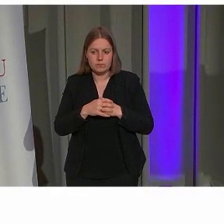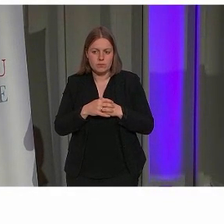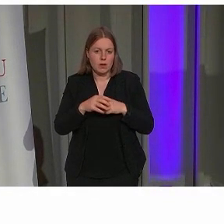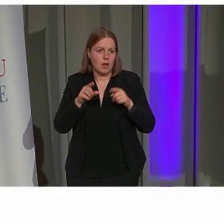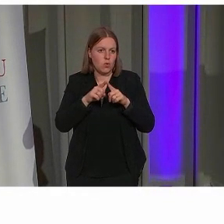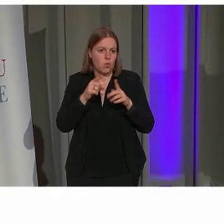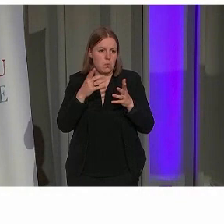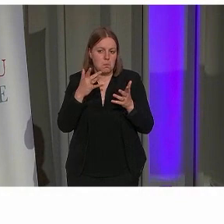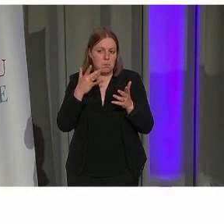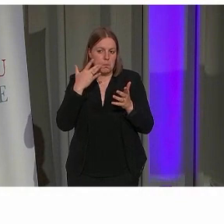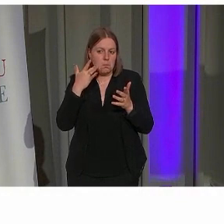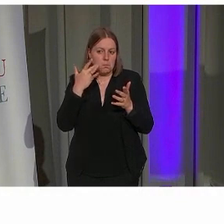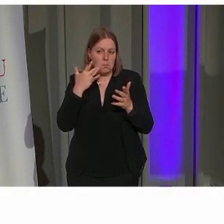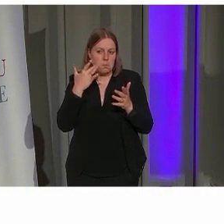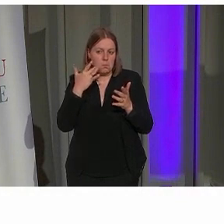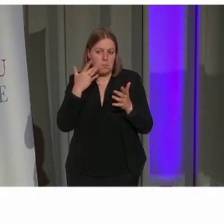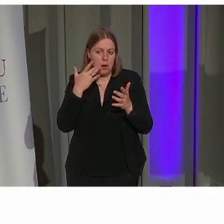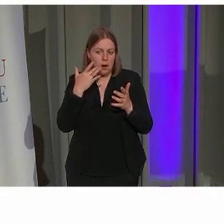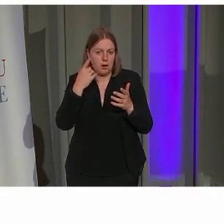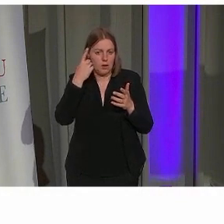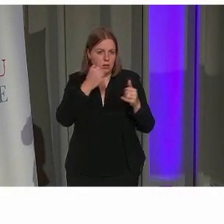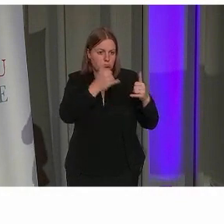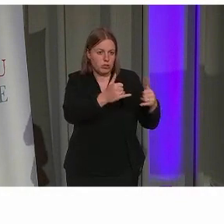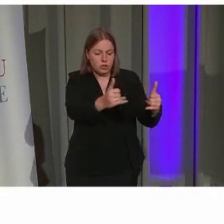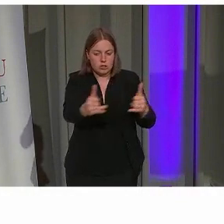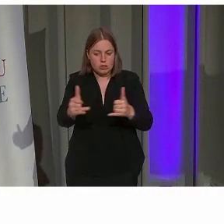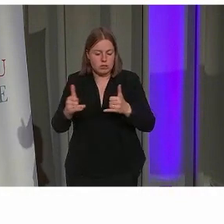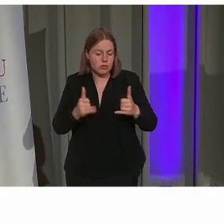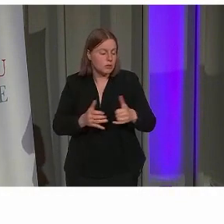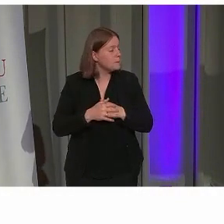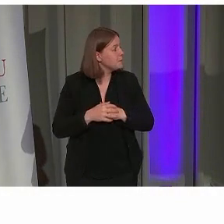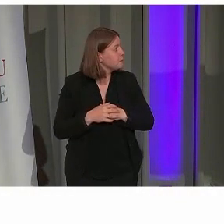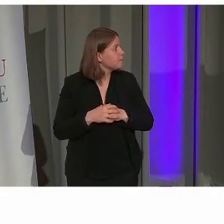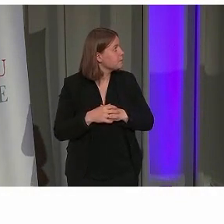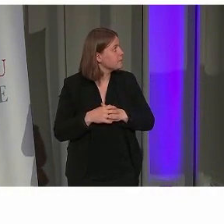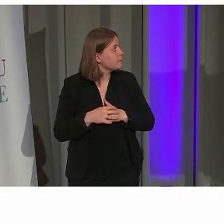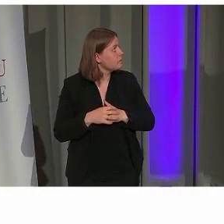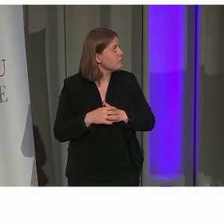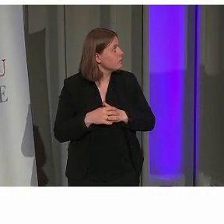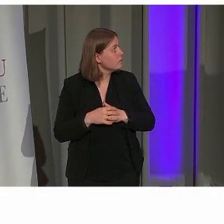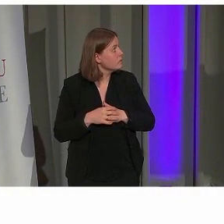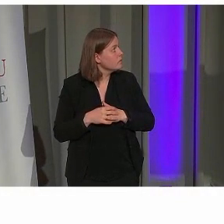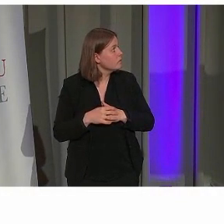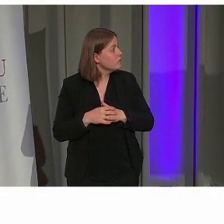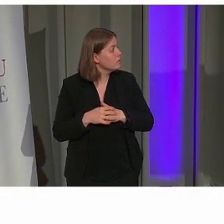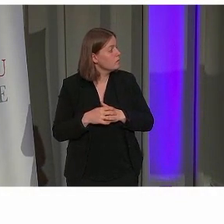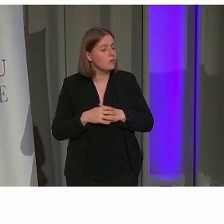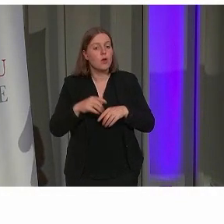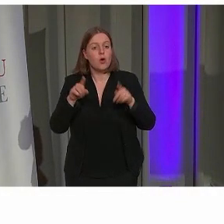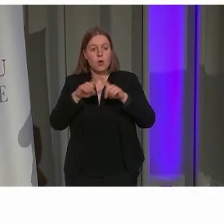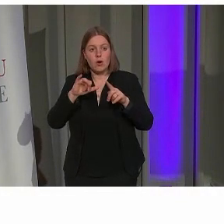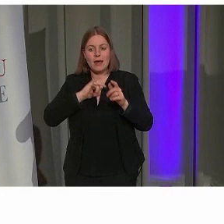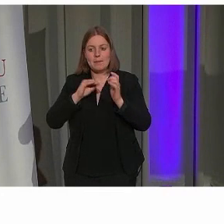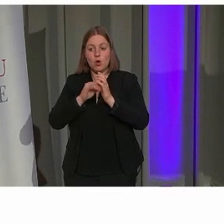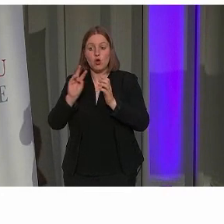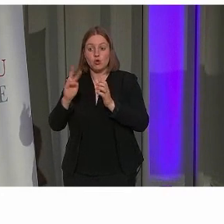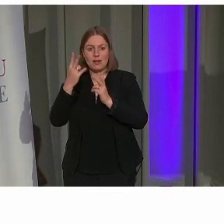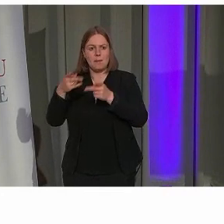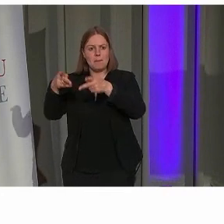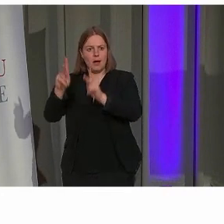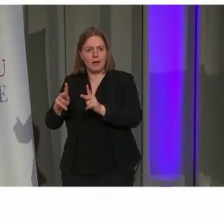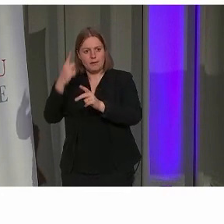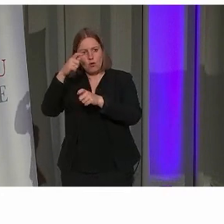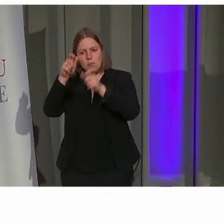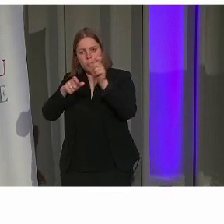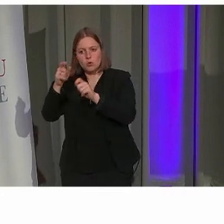problem sometimes. Also in this area, there are a second parking for people with disabilities,